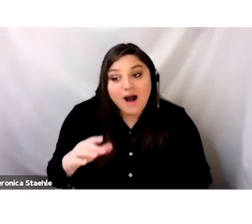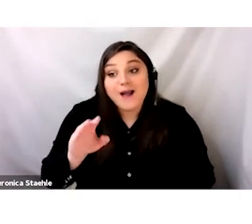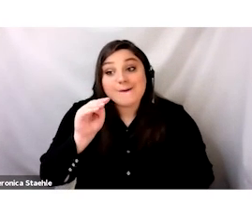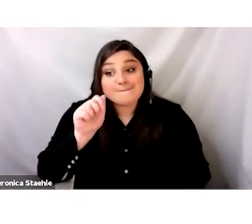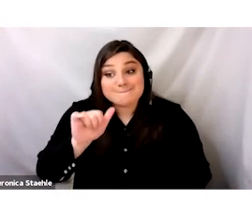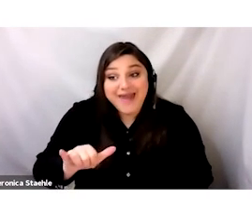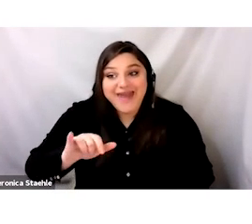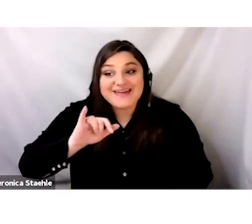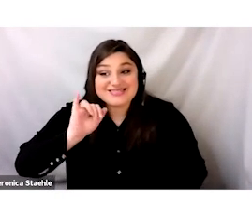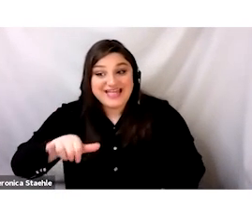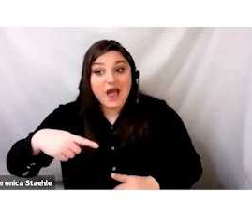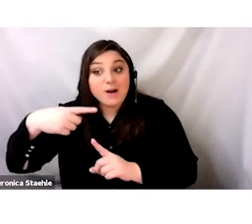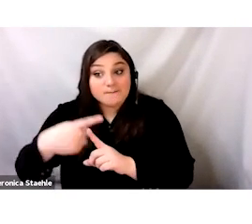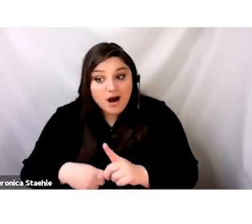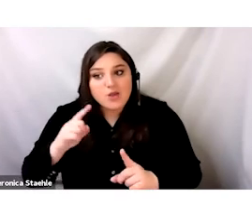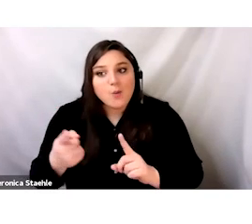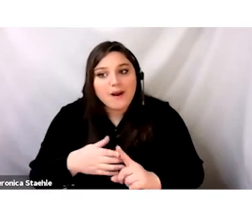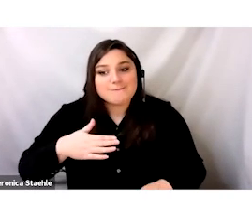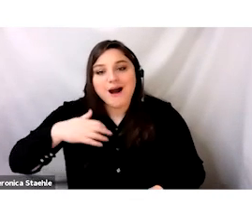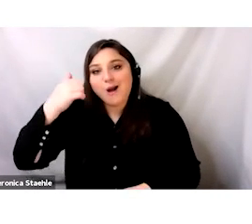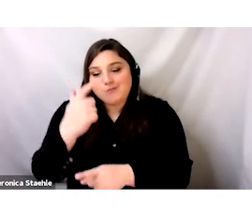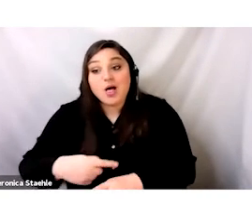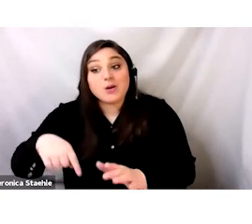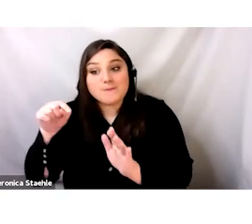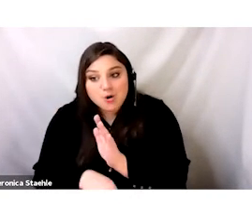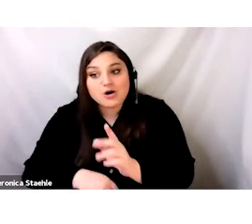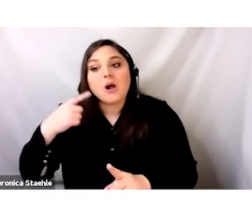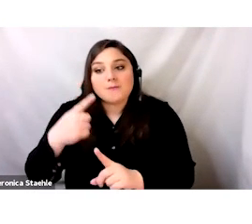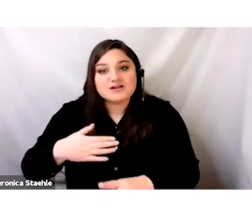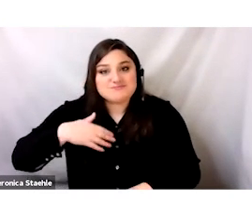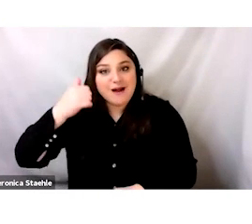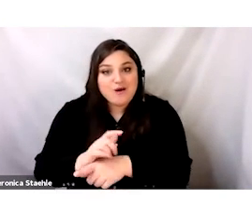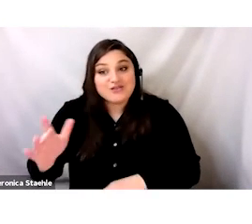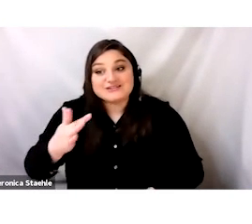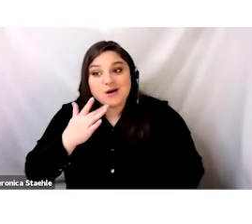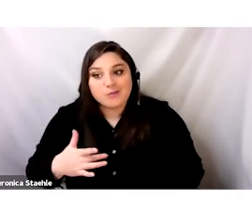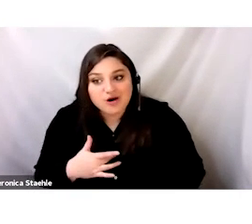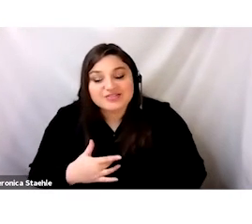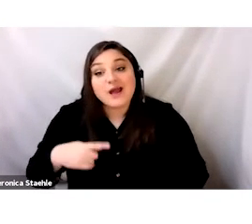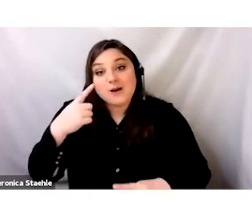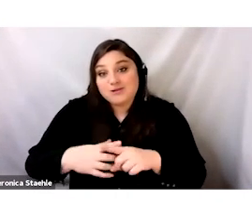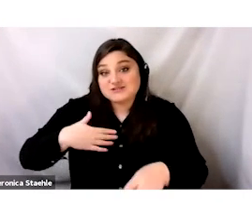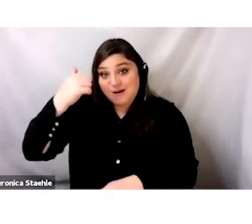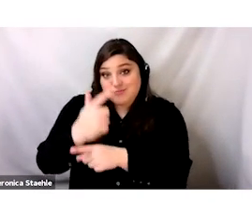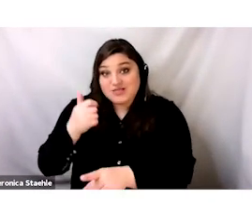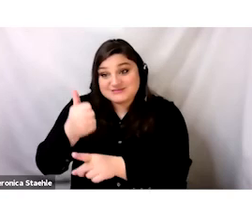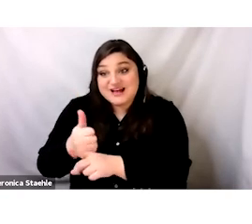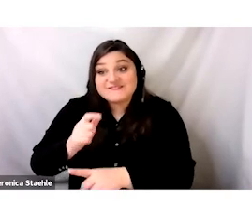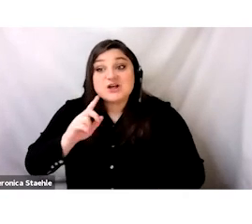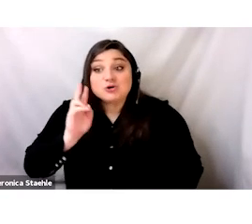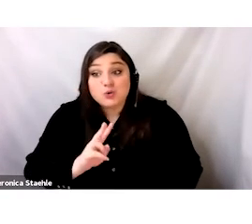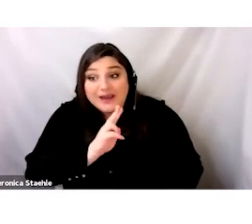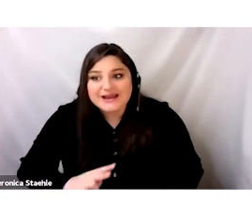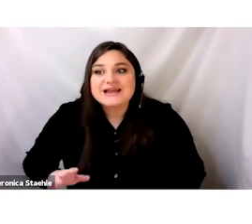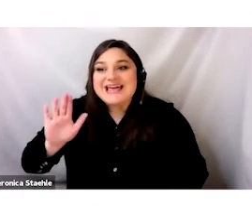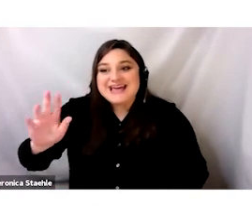month again that my brother was murdered. It's also his birthday month. My brother was a twin, and so his twin, also we have to celebrate